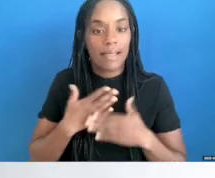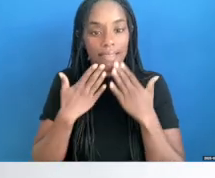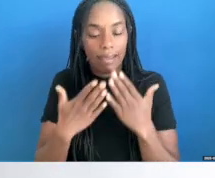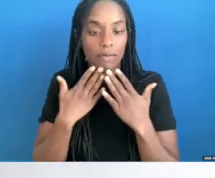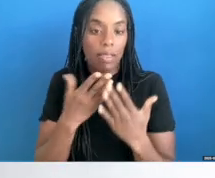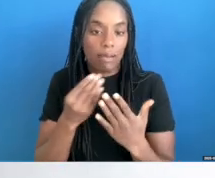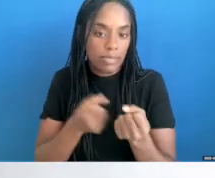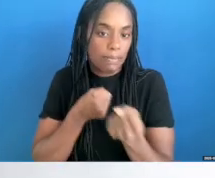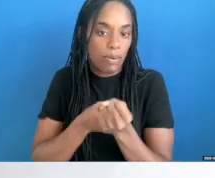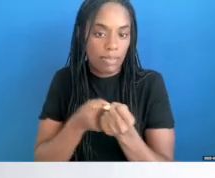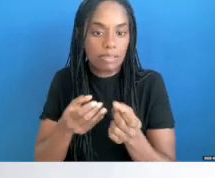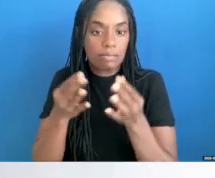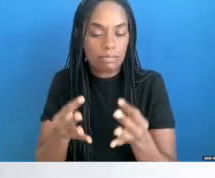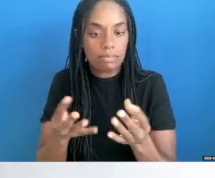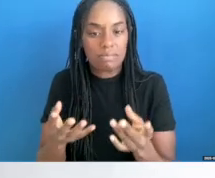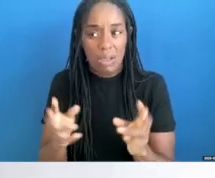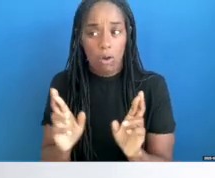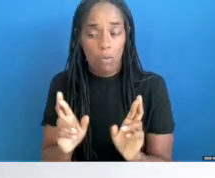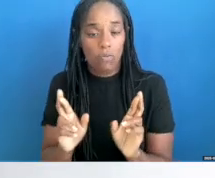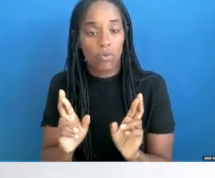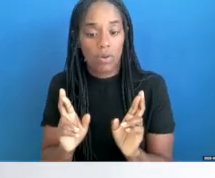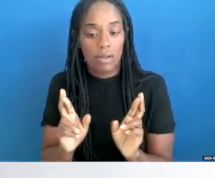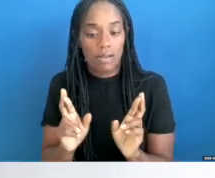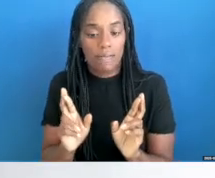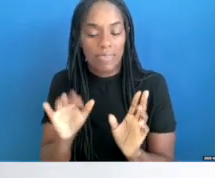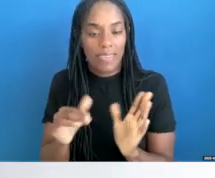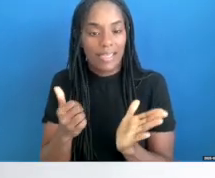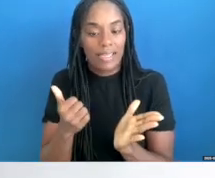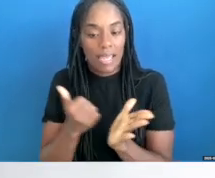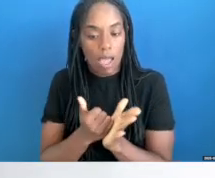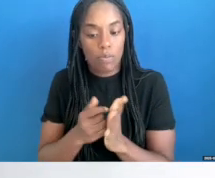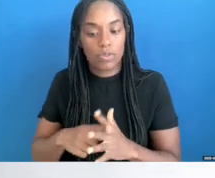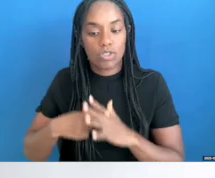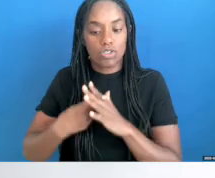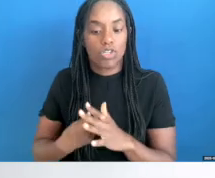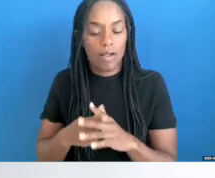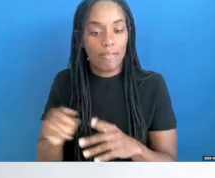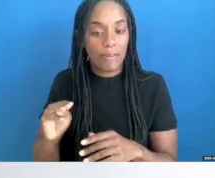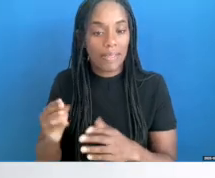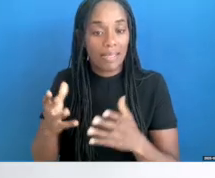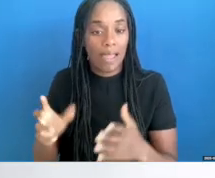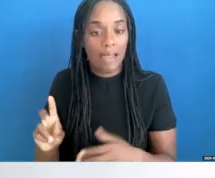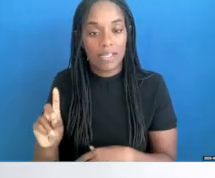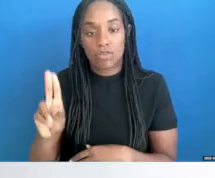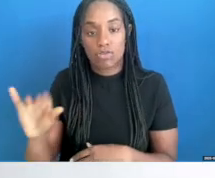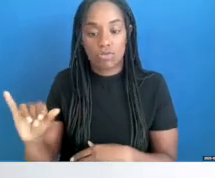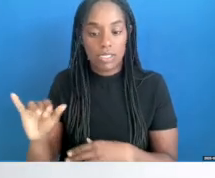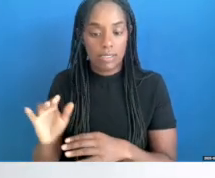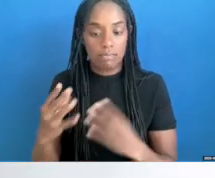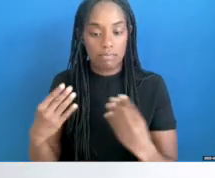decision. And I'm hopeful that that's able to buoy the medium and heavy duty market through the end of this year and into next